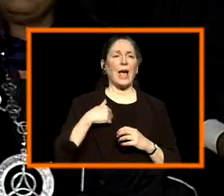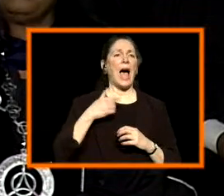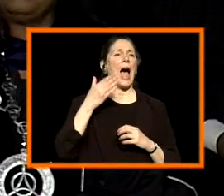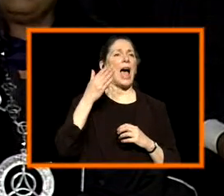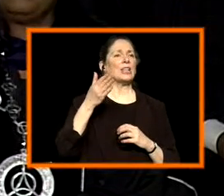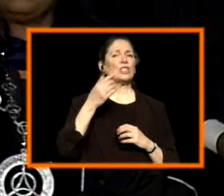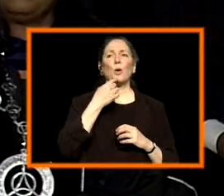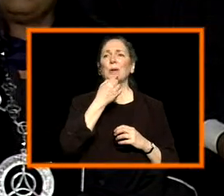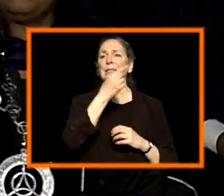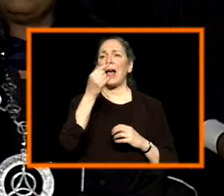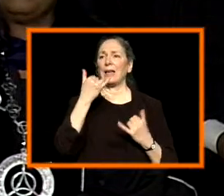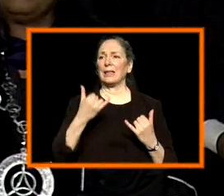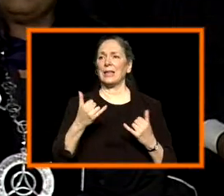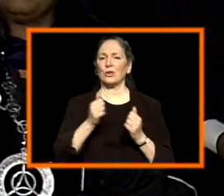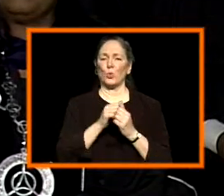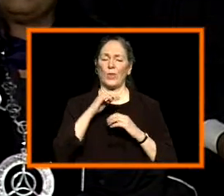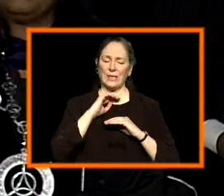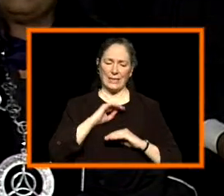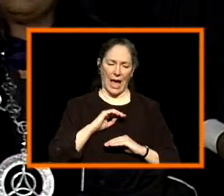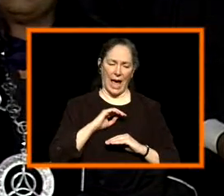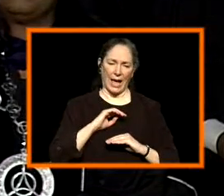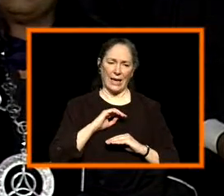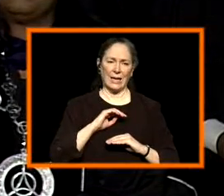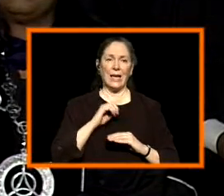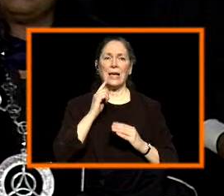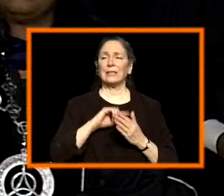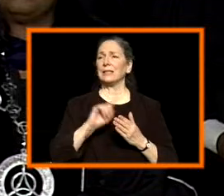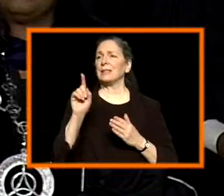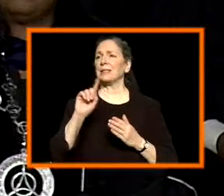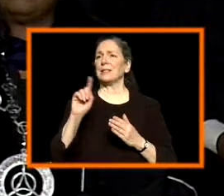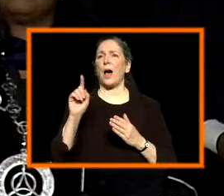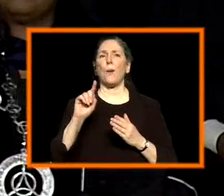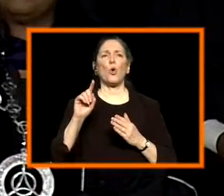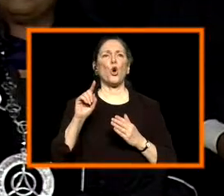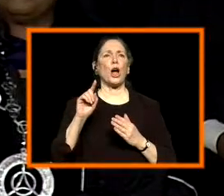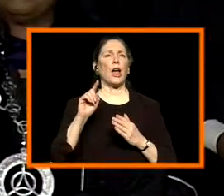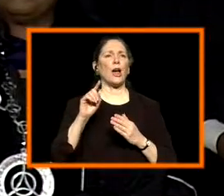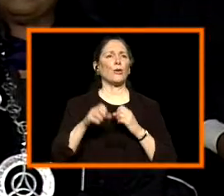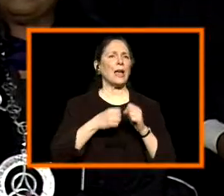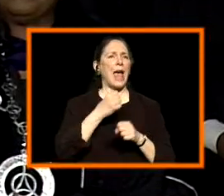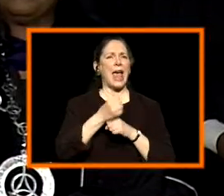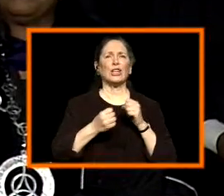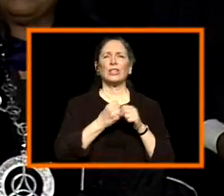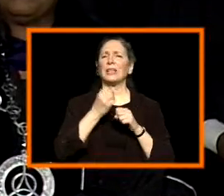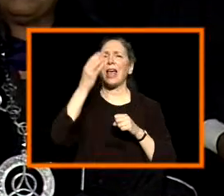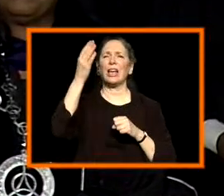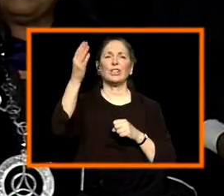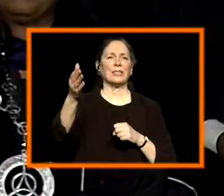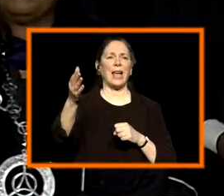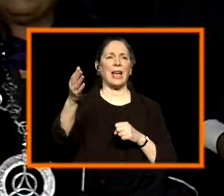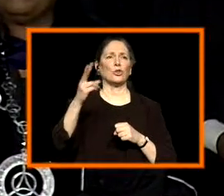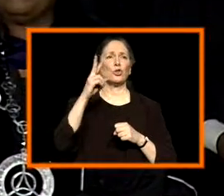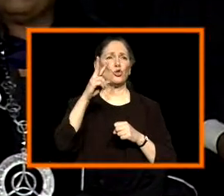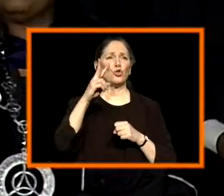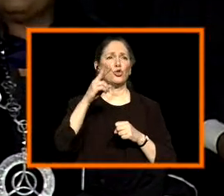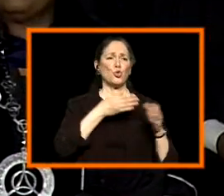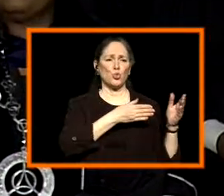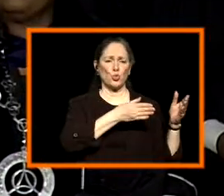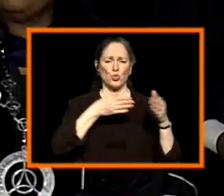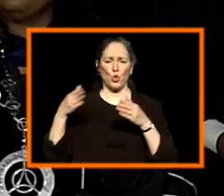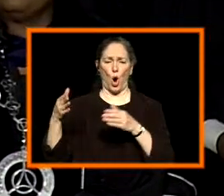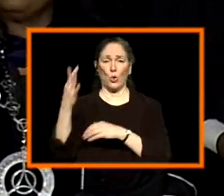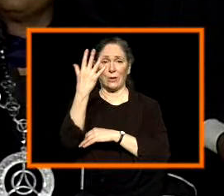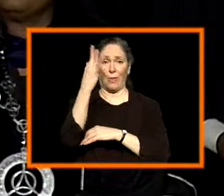I shall be telling this with a sigh. Somewhere ages and ages hence, two roads